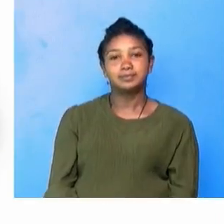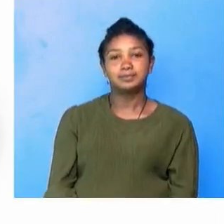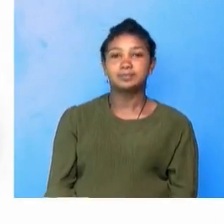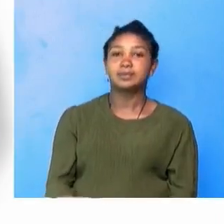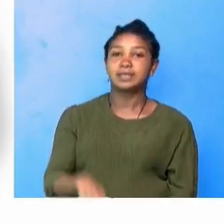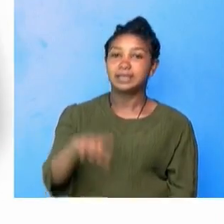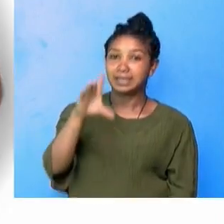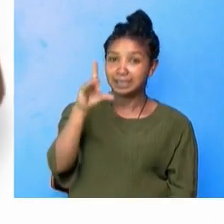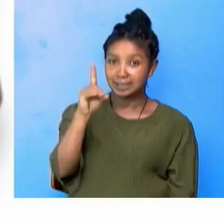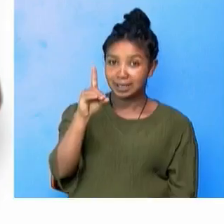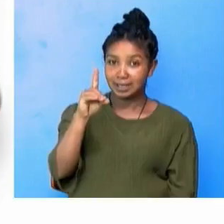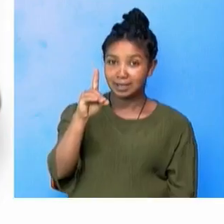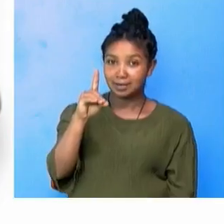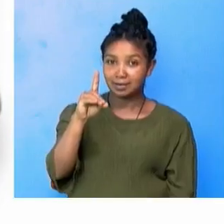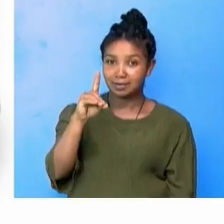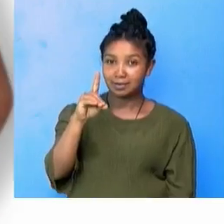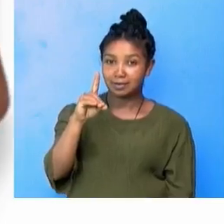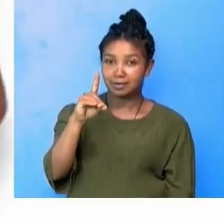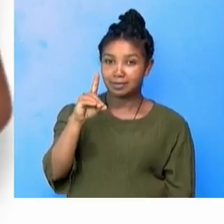D,